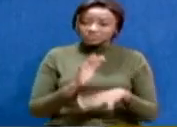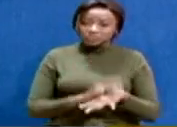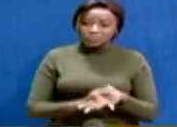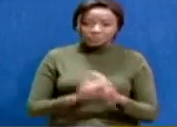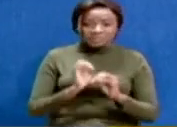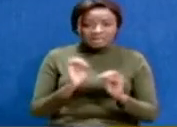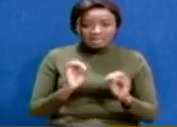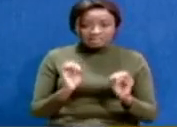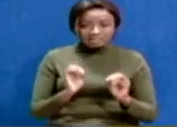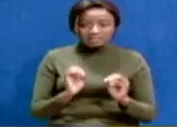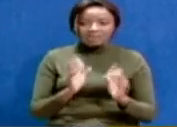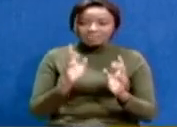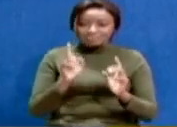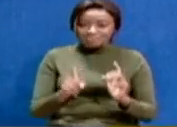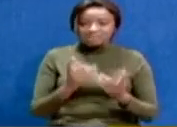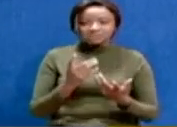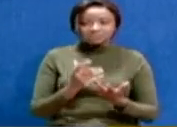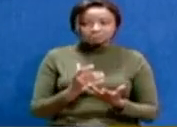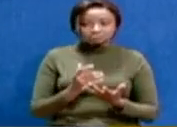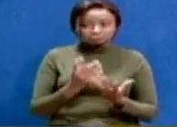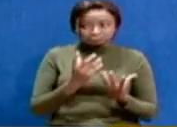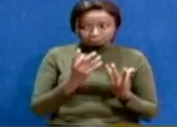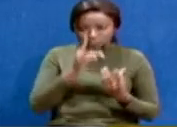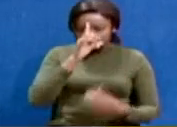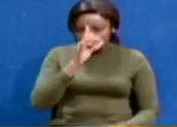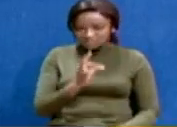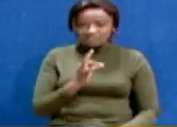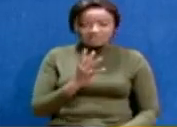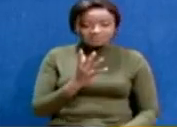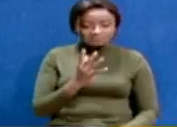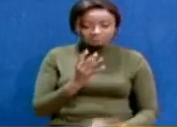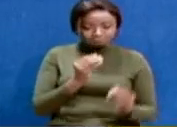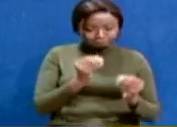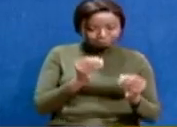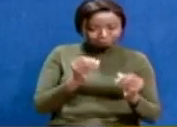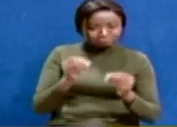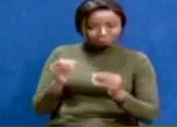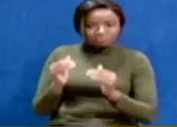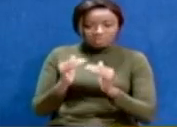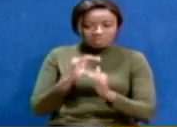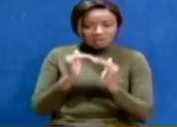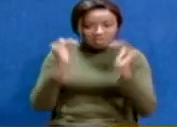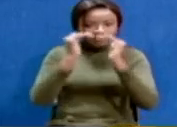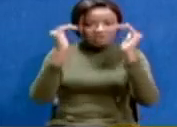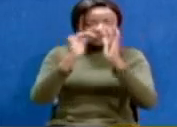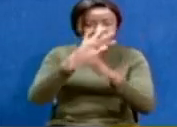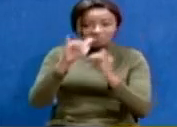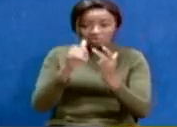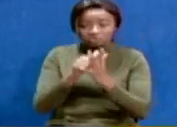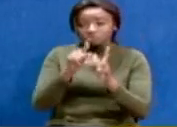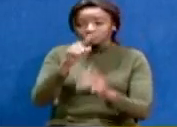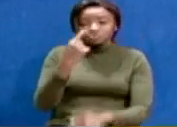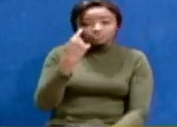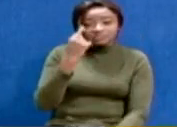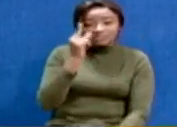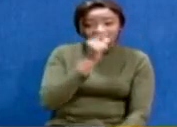requires serious interventions at all levels. In fact, you can see that